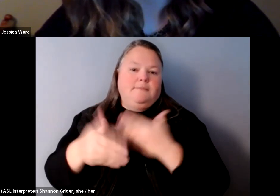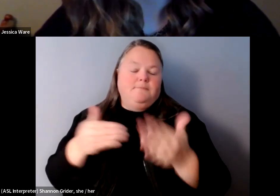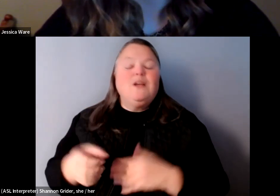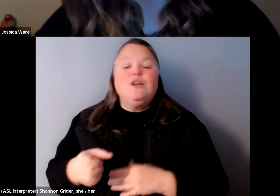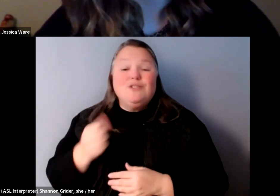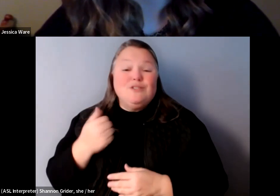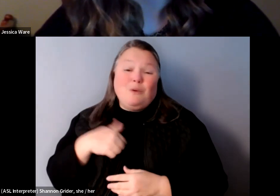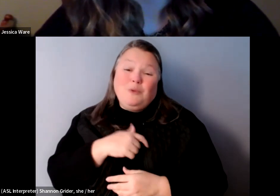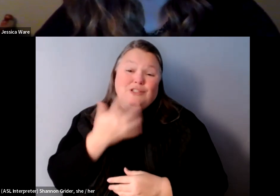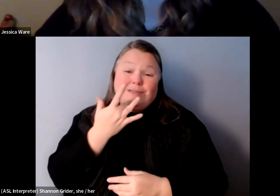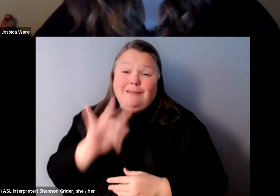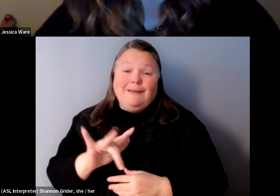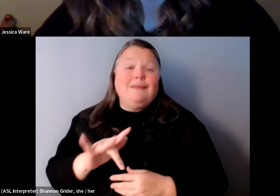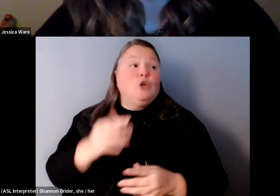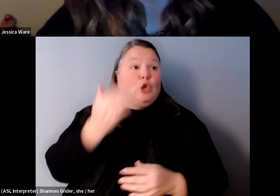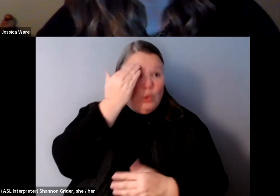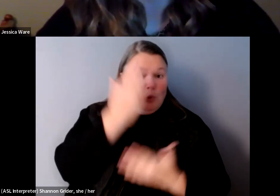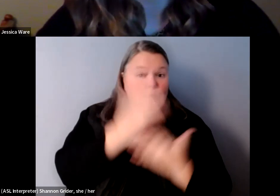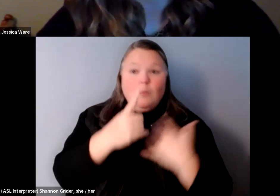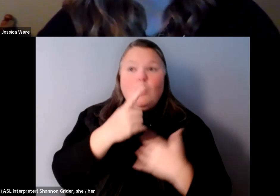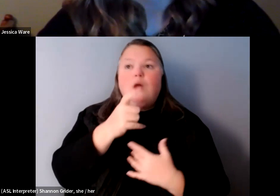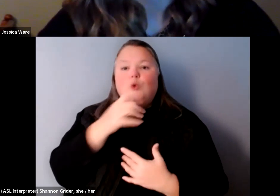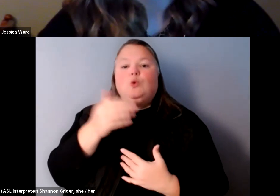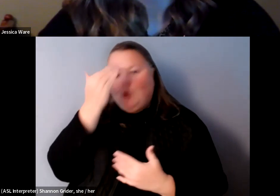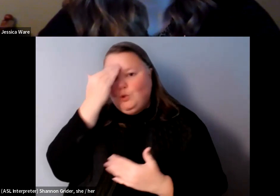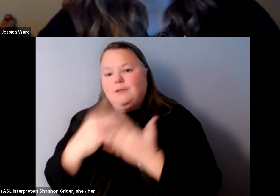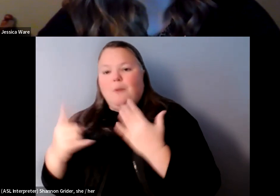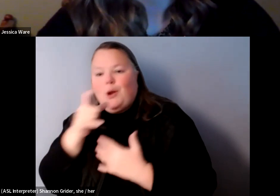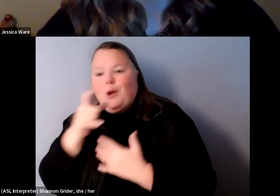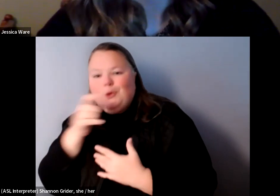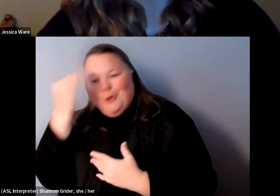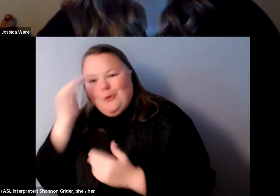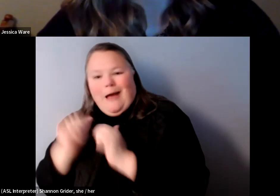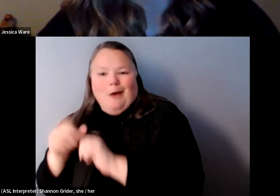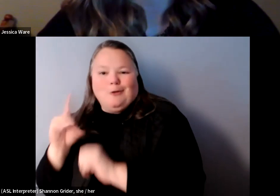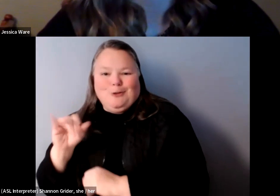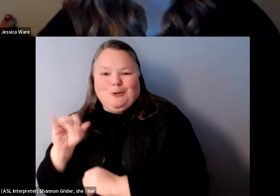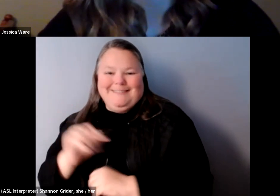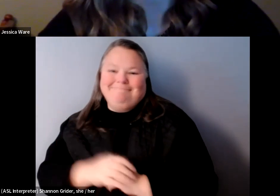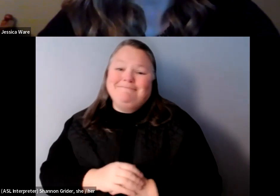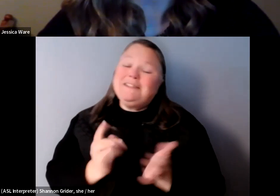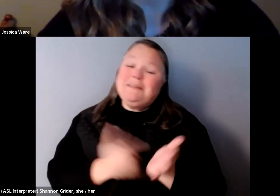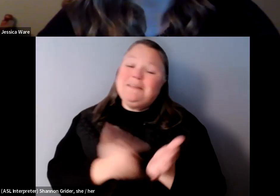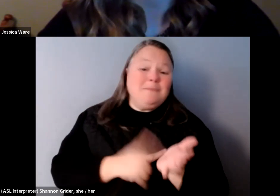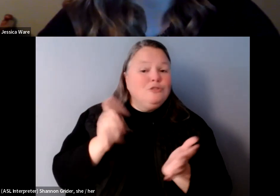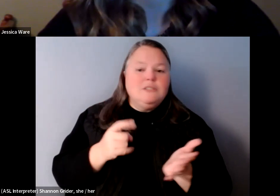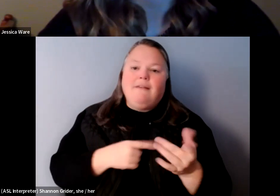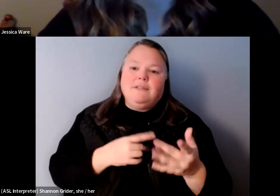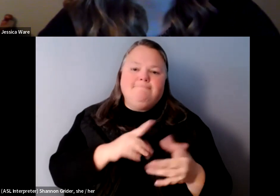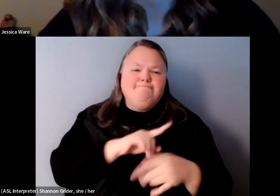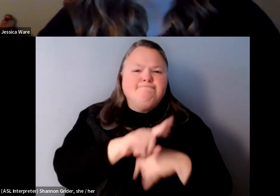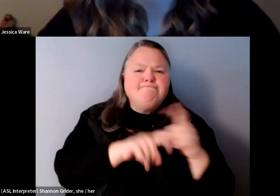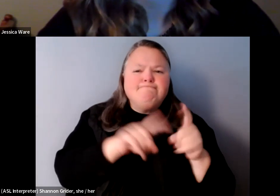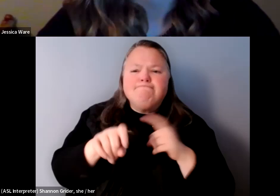that knows how to do it, you know, and I think you just have to ask around to see where, you know, where